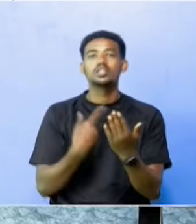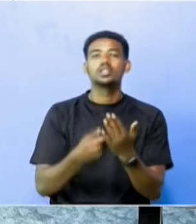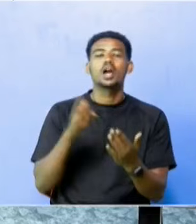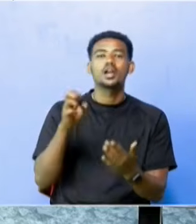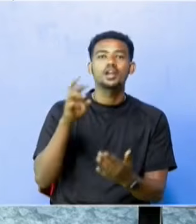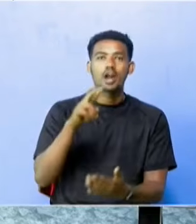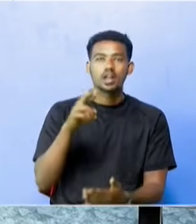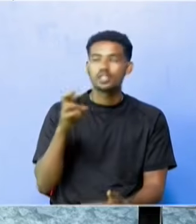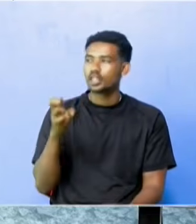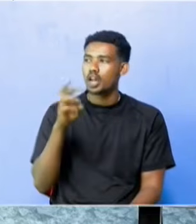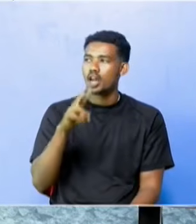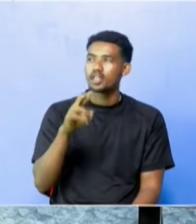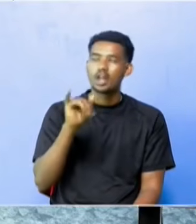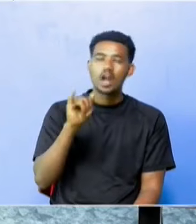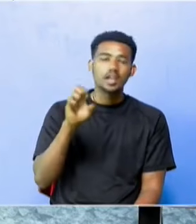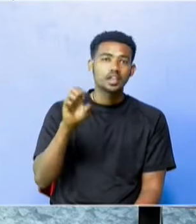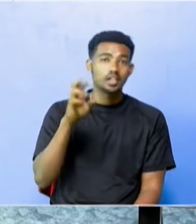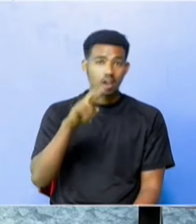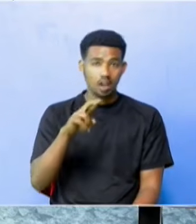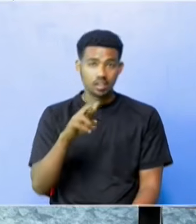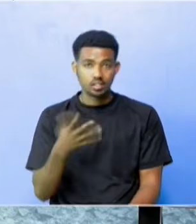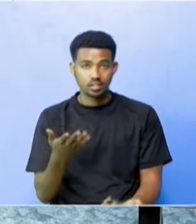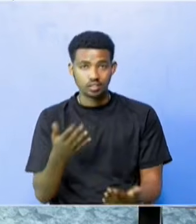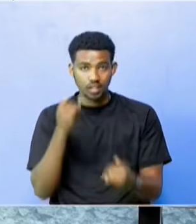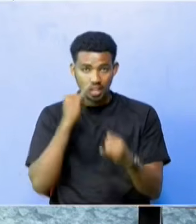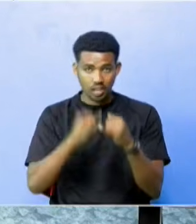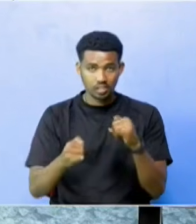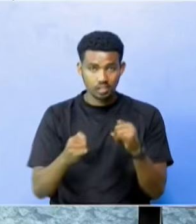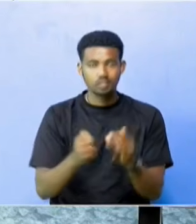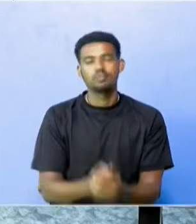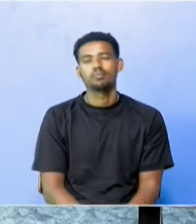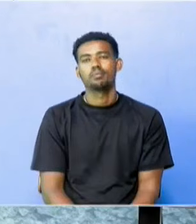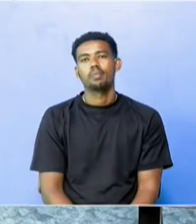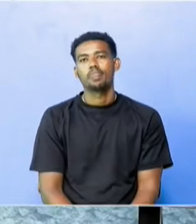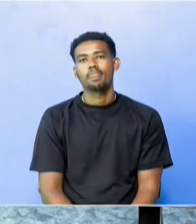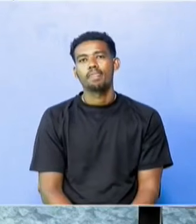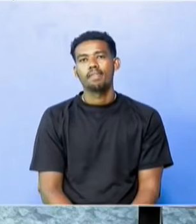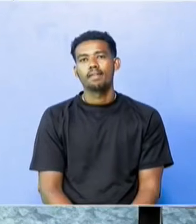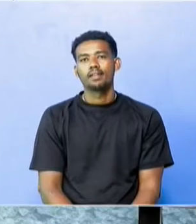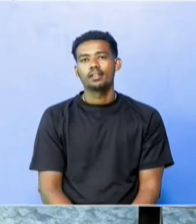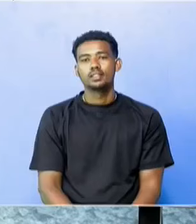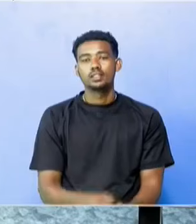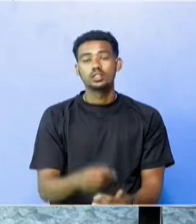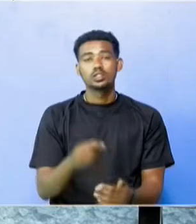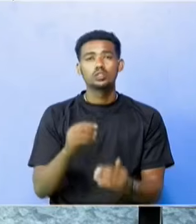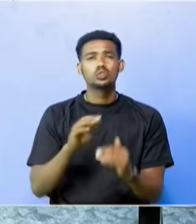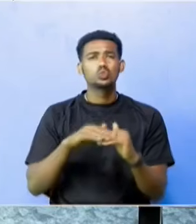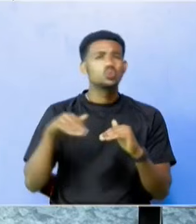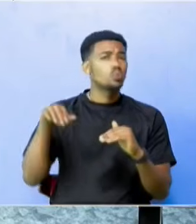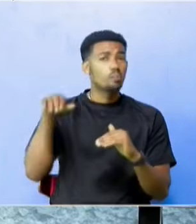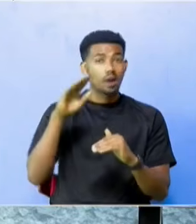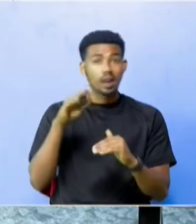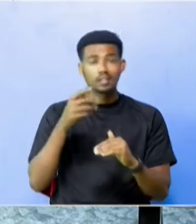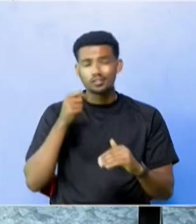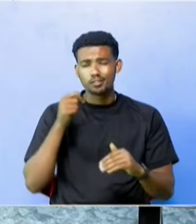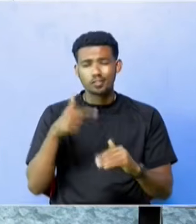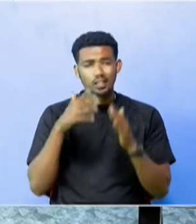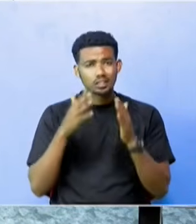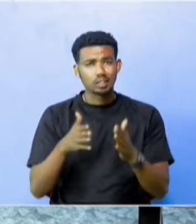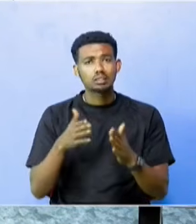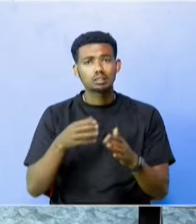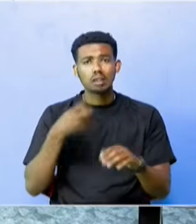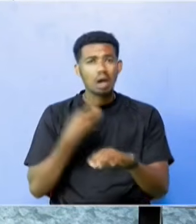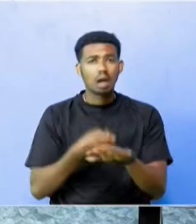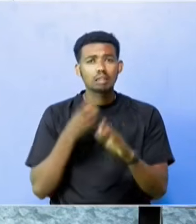er and ier for those that end with y. Yes? And superlative, fastest,